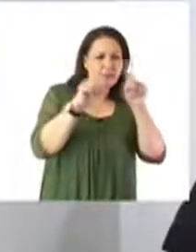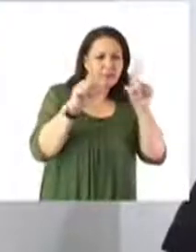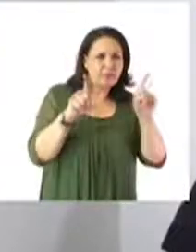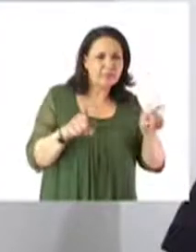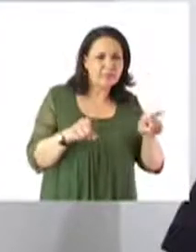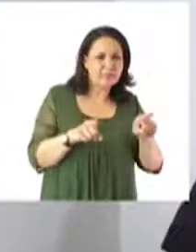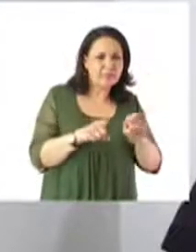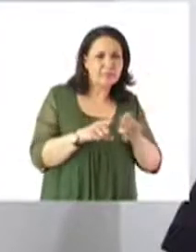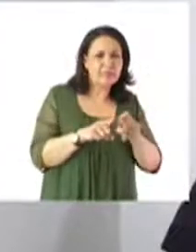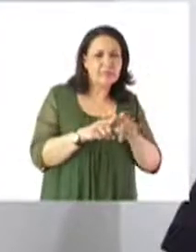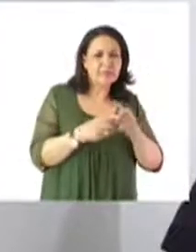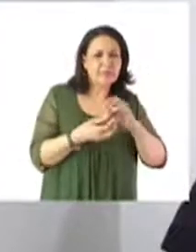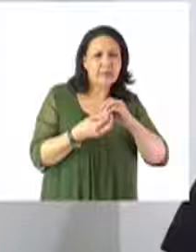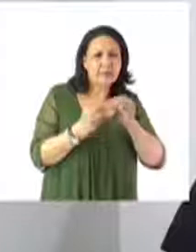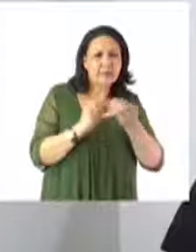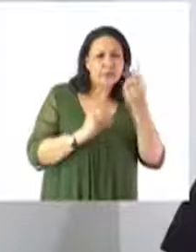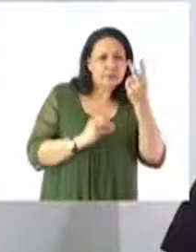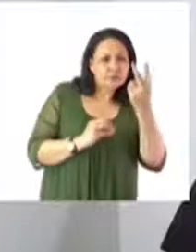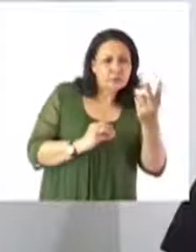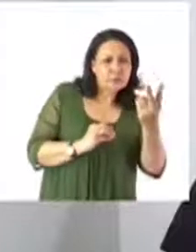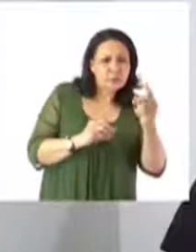2 in that block?